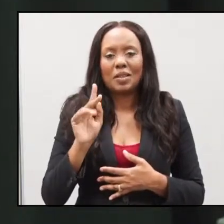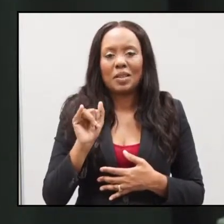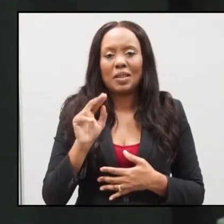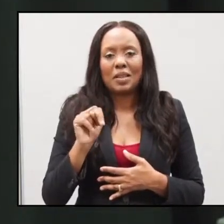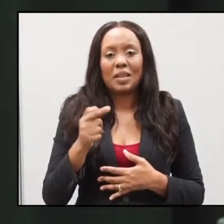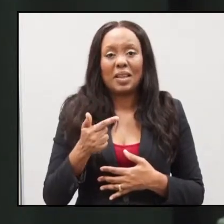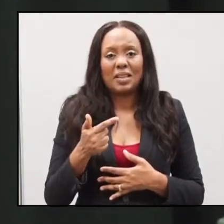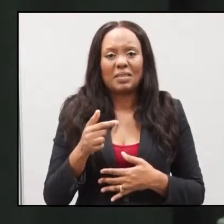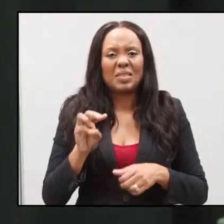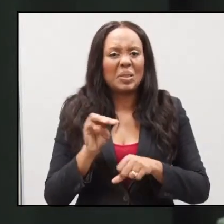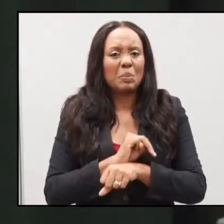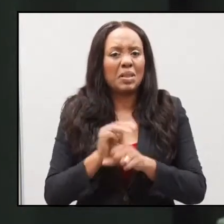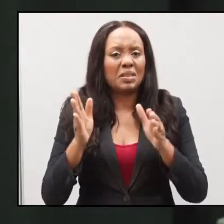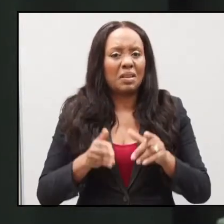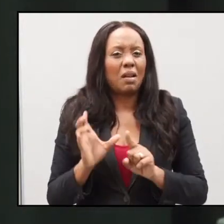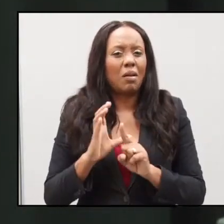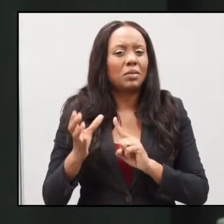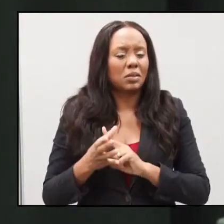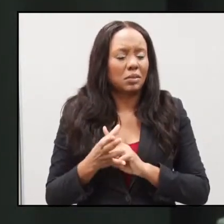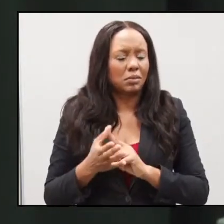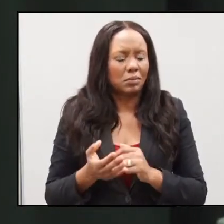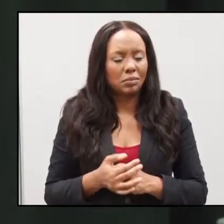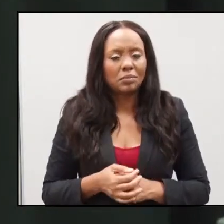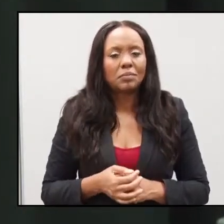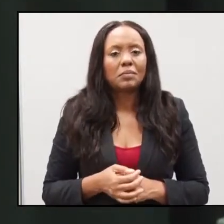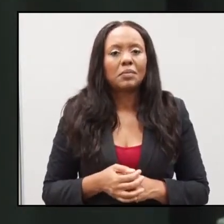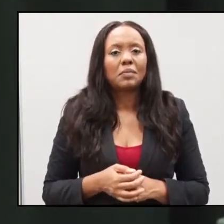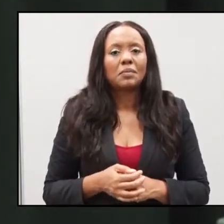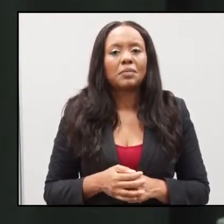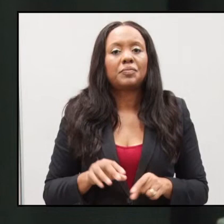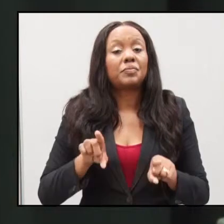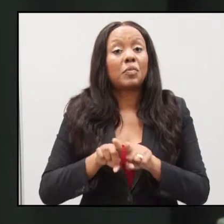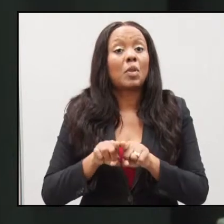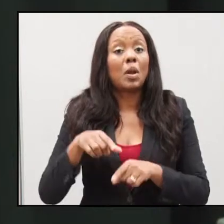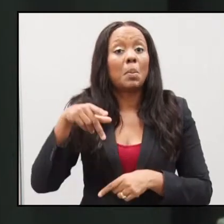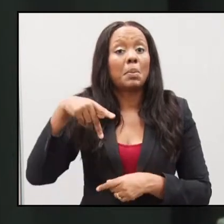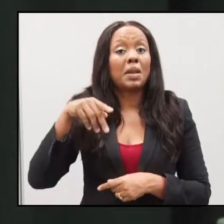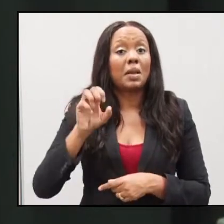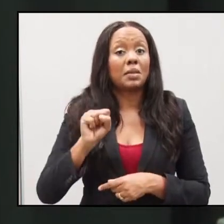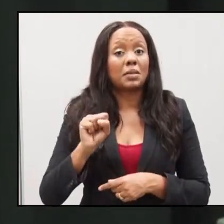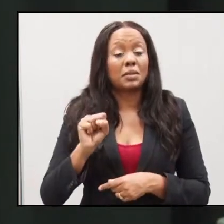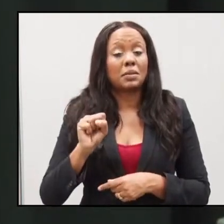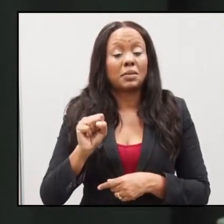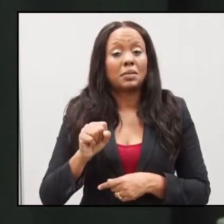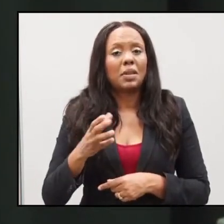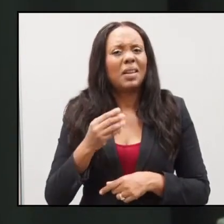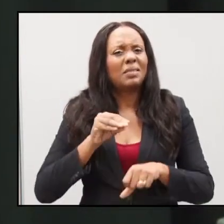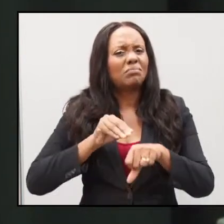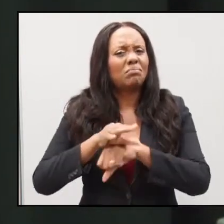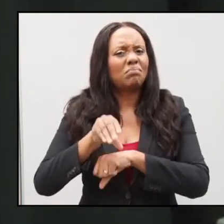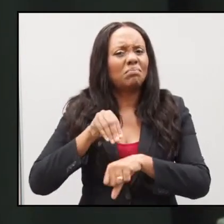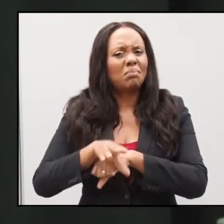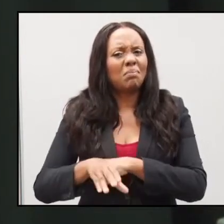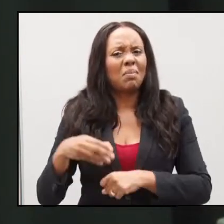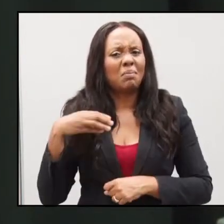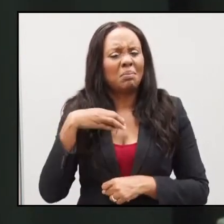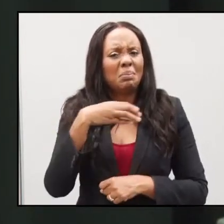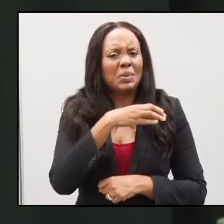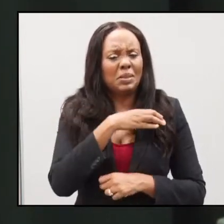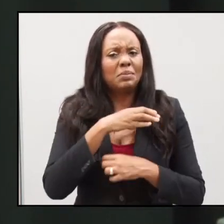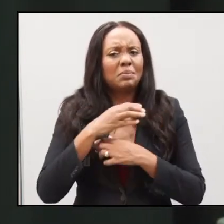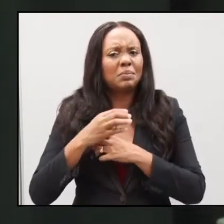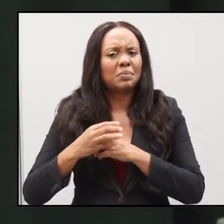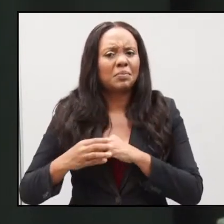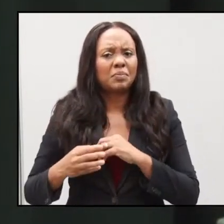there, and Permanent Secretary Jehu Wilshire, and the advisory committee chaired by Doug Luke that has been